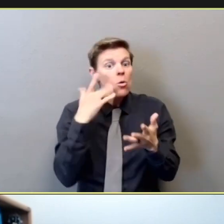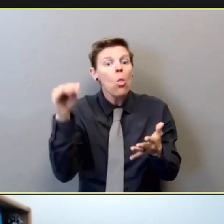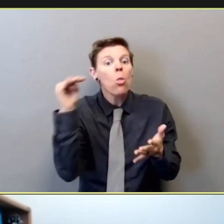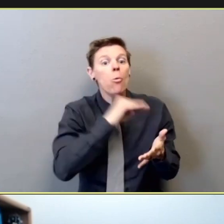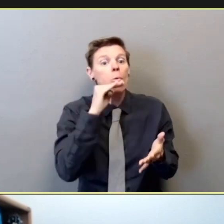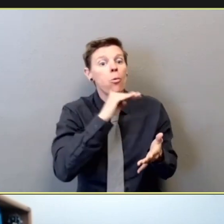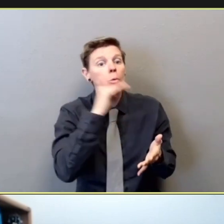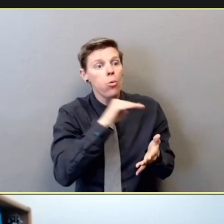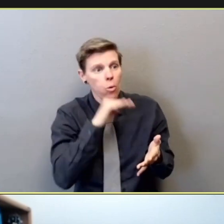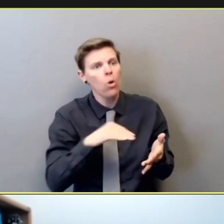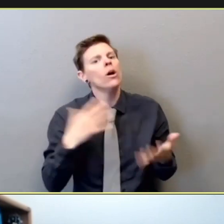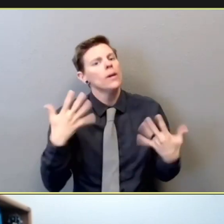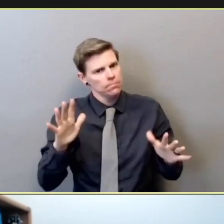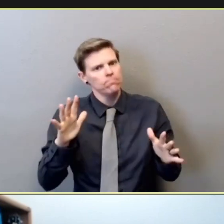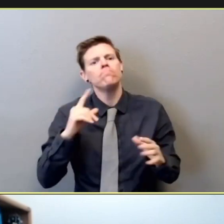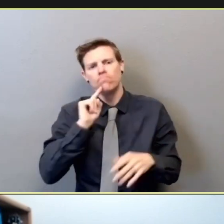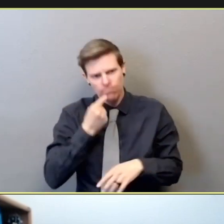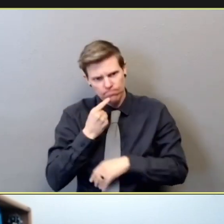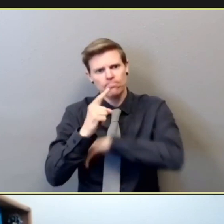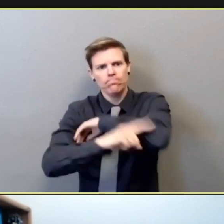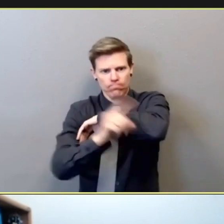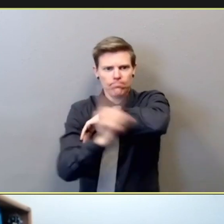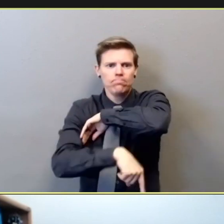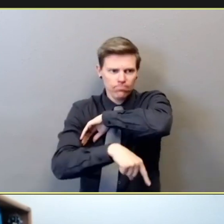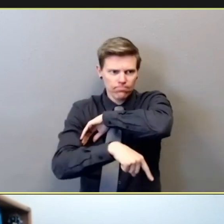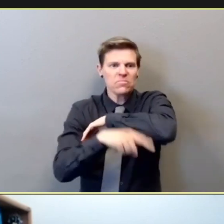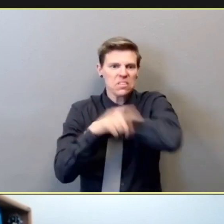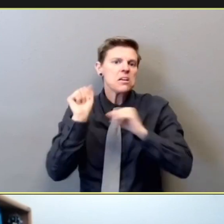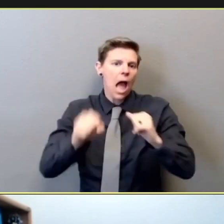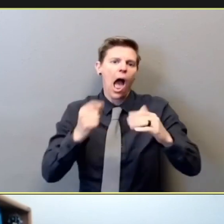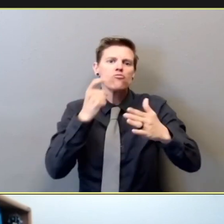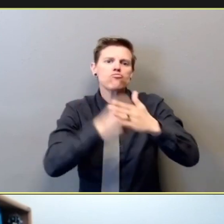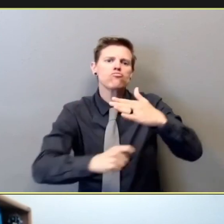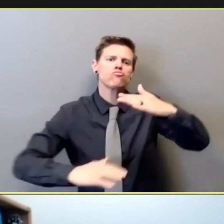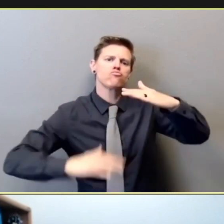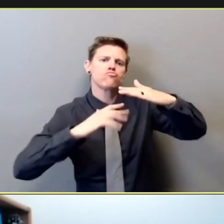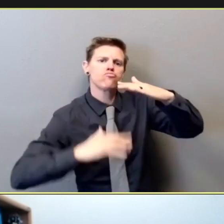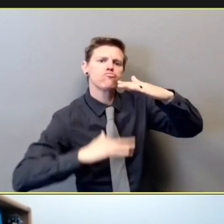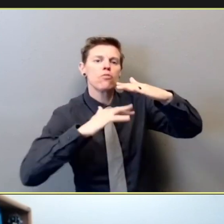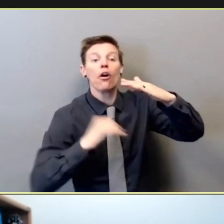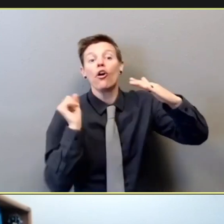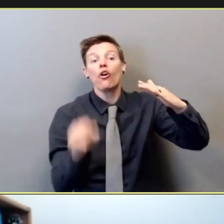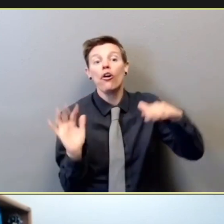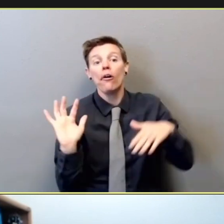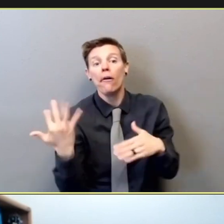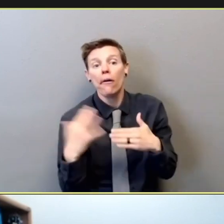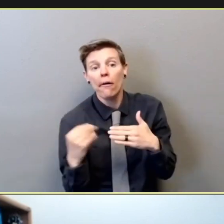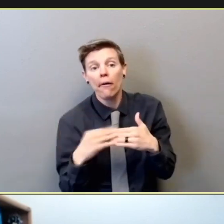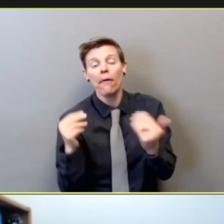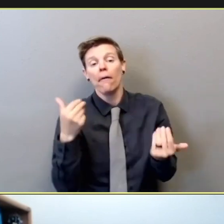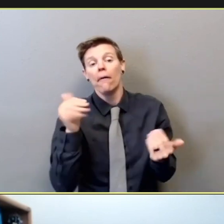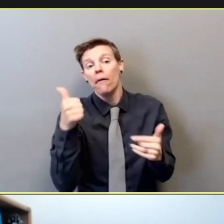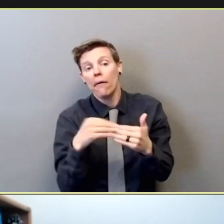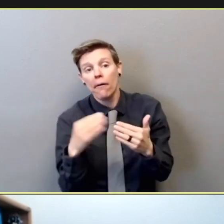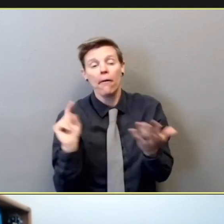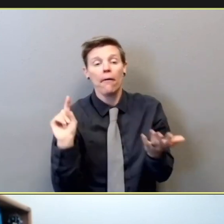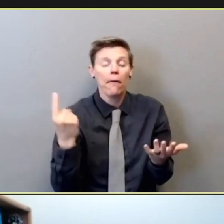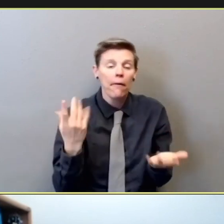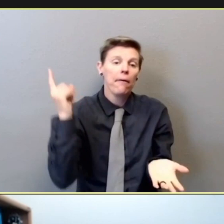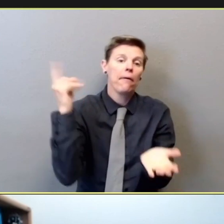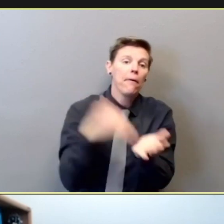to $5,000. You could be fined $1, $10, $25, $1,000, up to